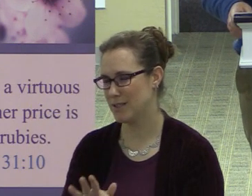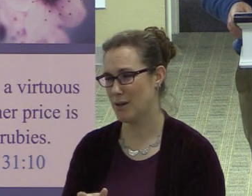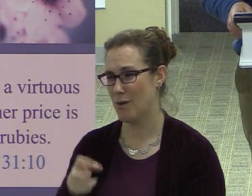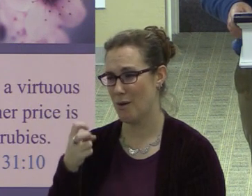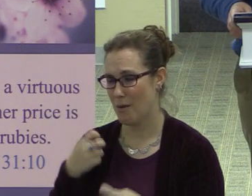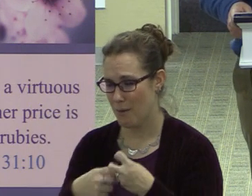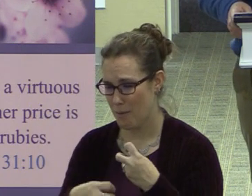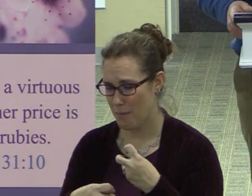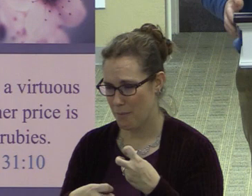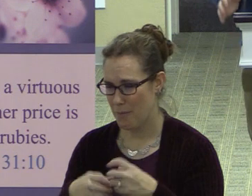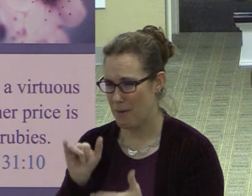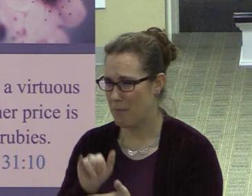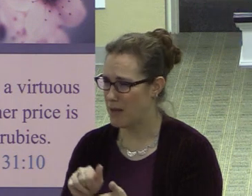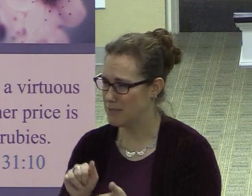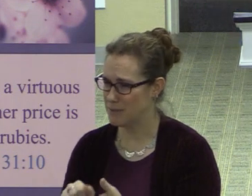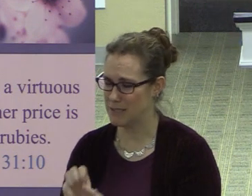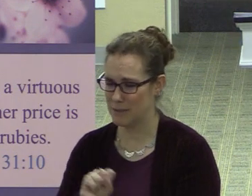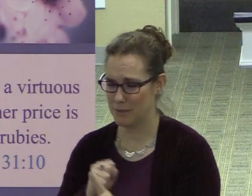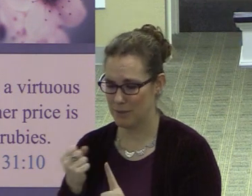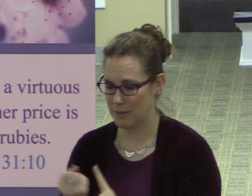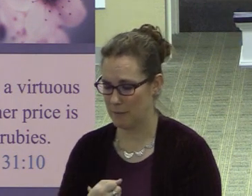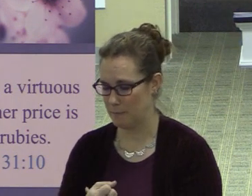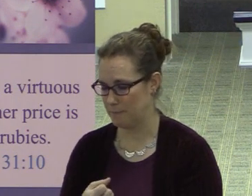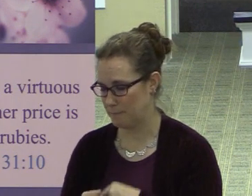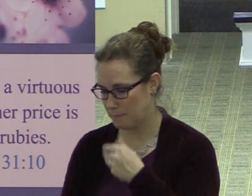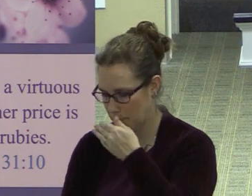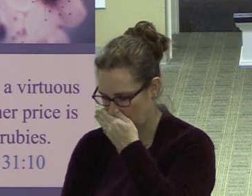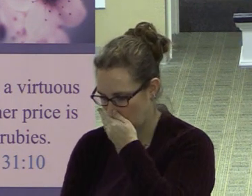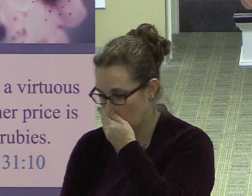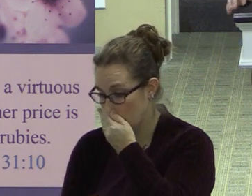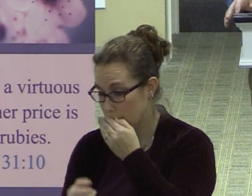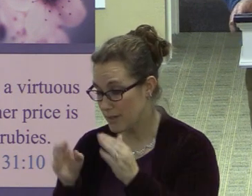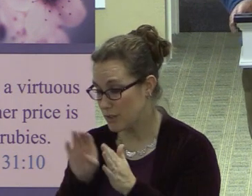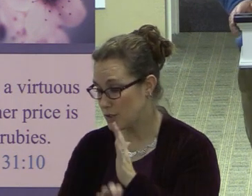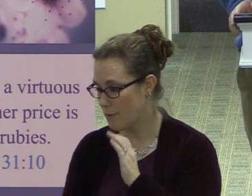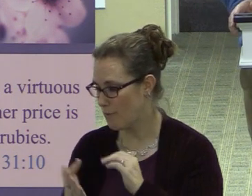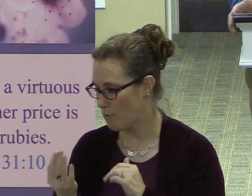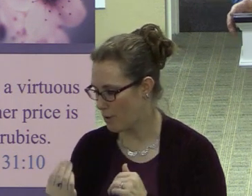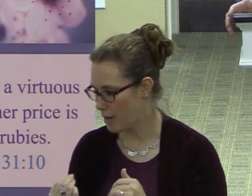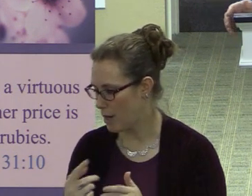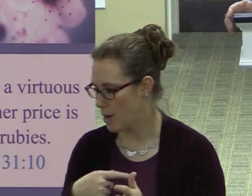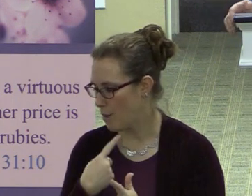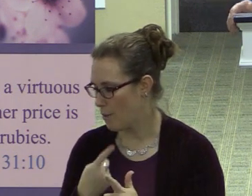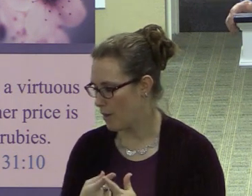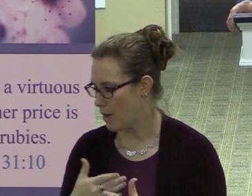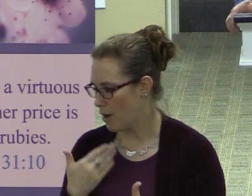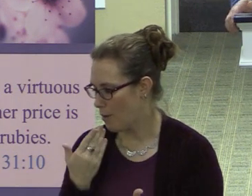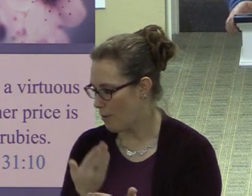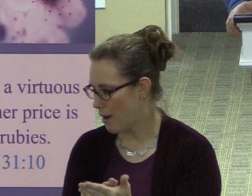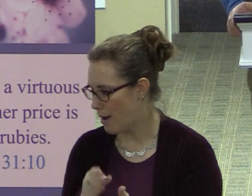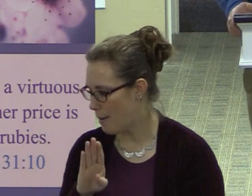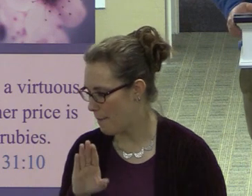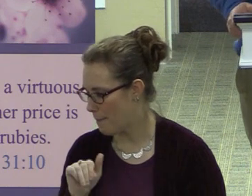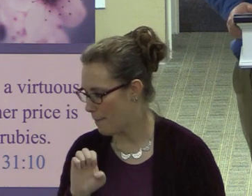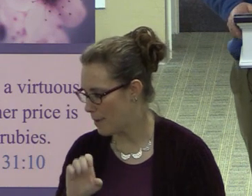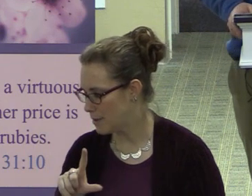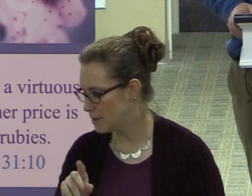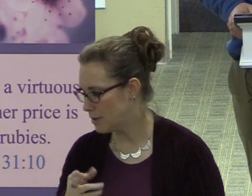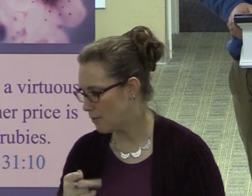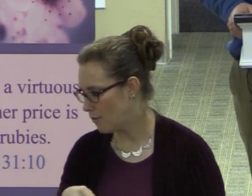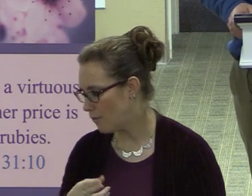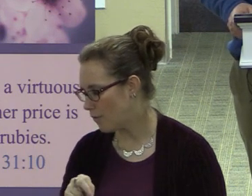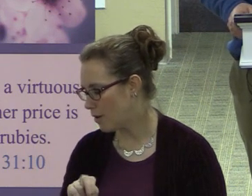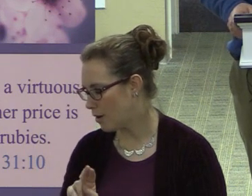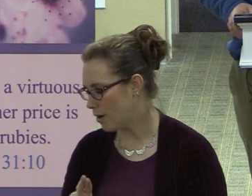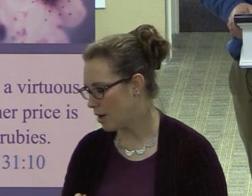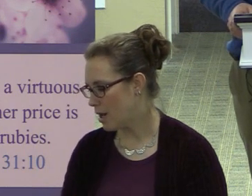situations. As we saw in chapter 14, when they arrived in Belzaphon and Pharaoh hears about it, he sends the